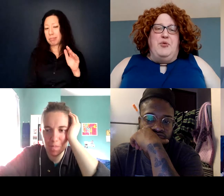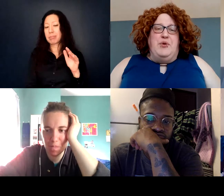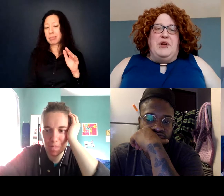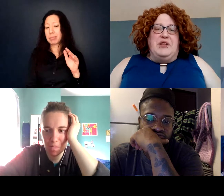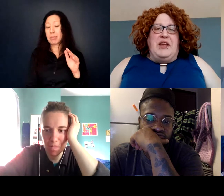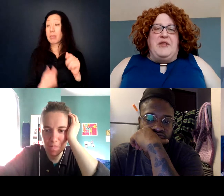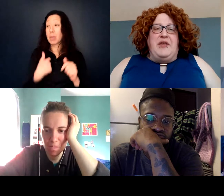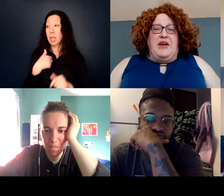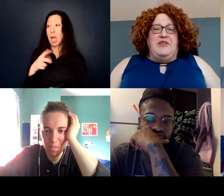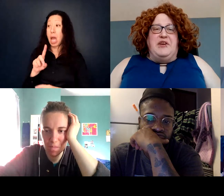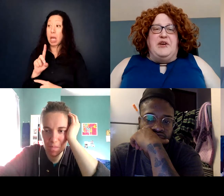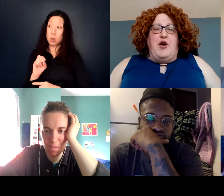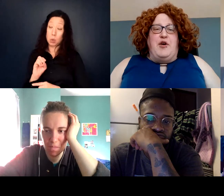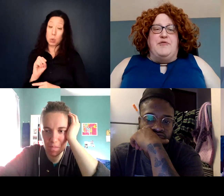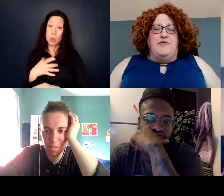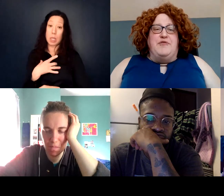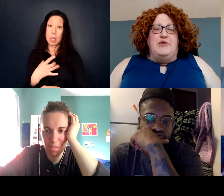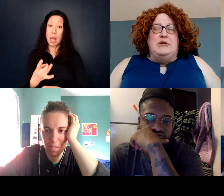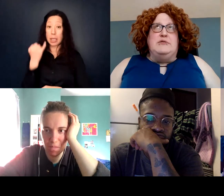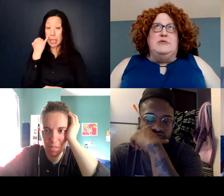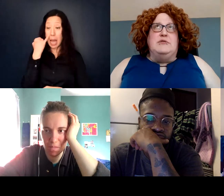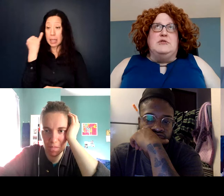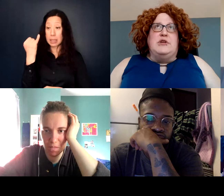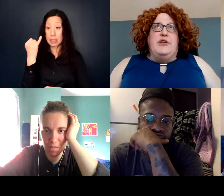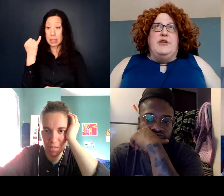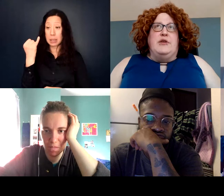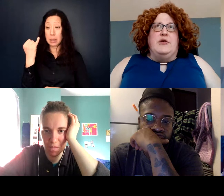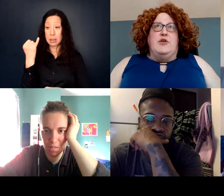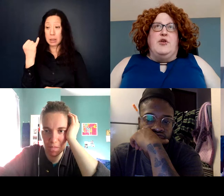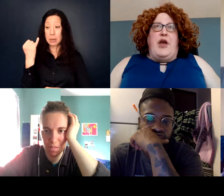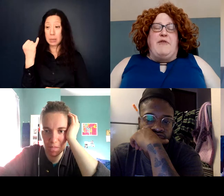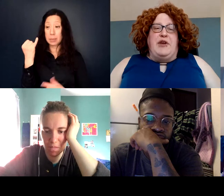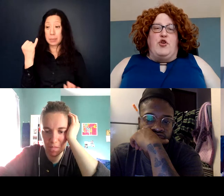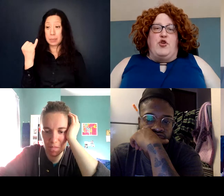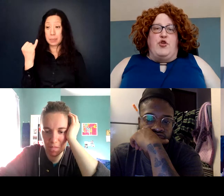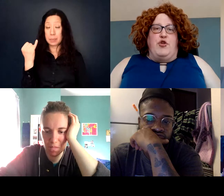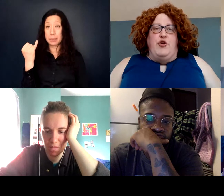I do like the idea of